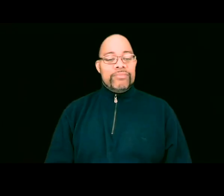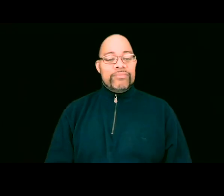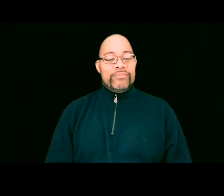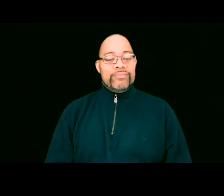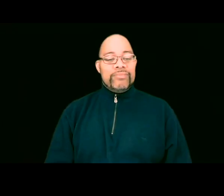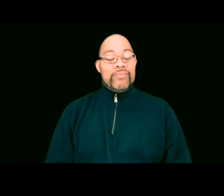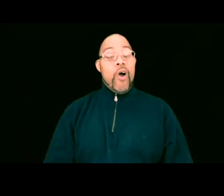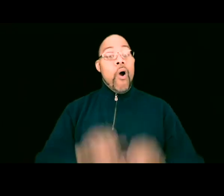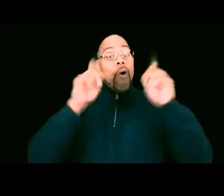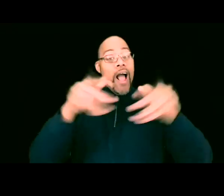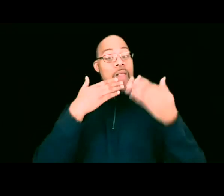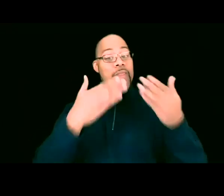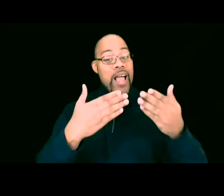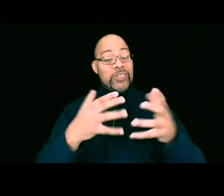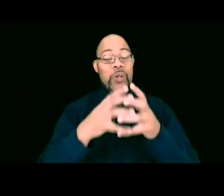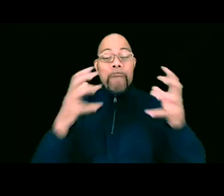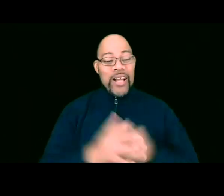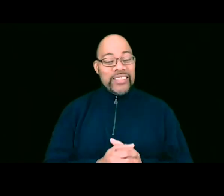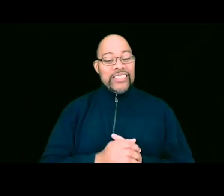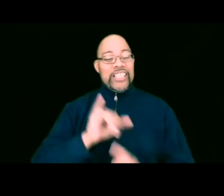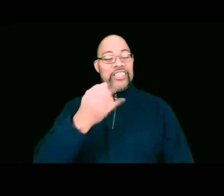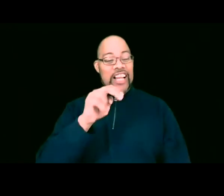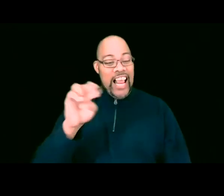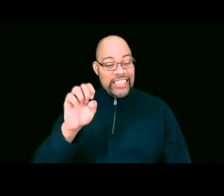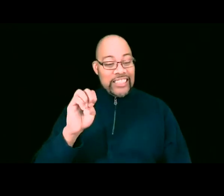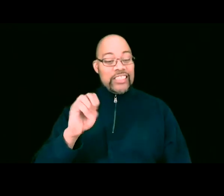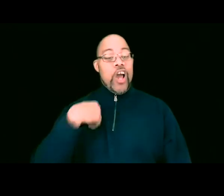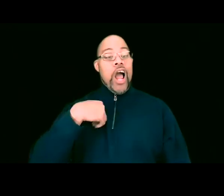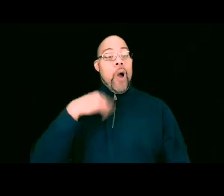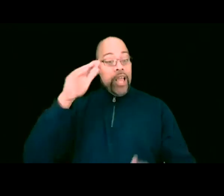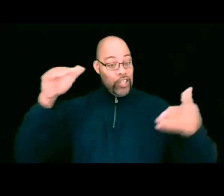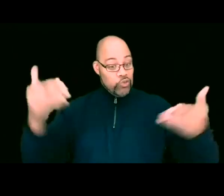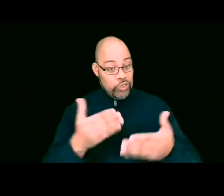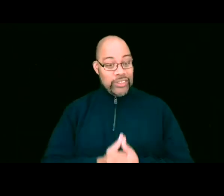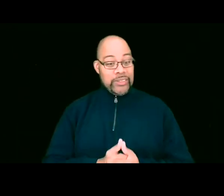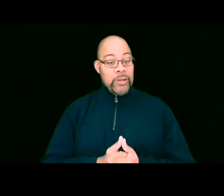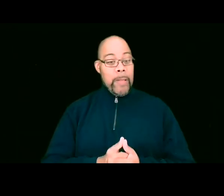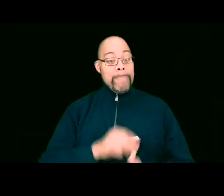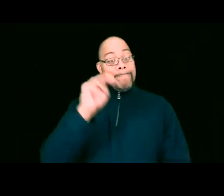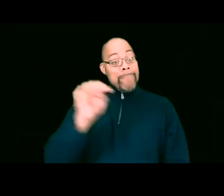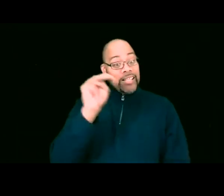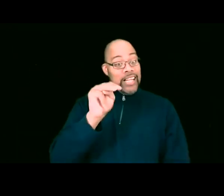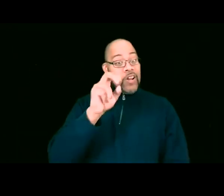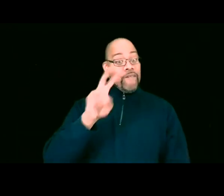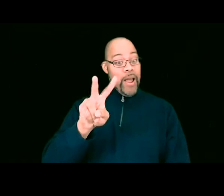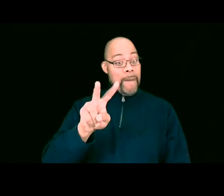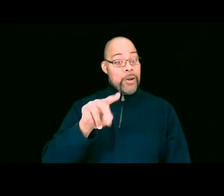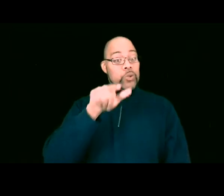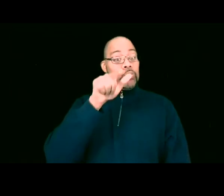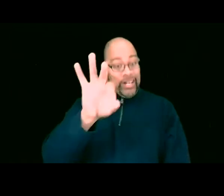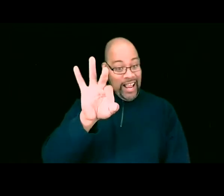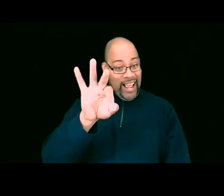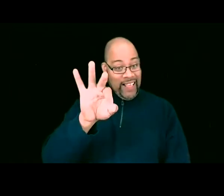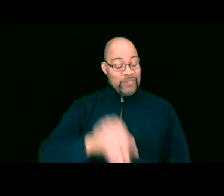All righty. Thank you so much, Jeanette. So I'm going to be introducing Monday, November